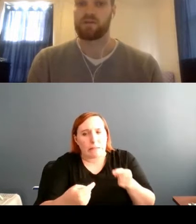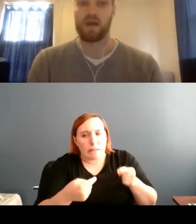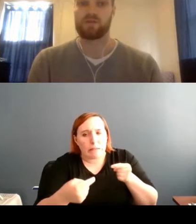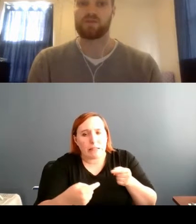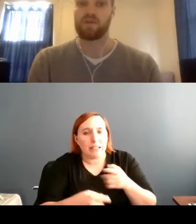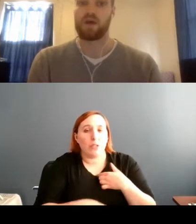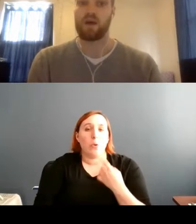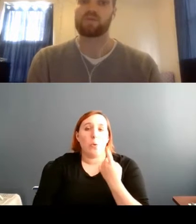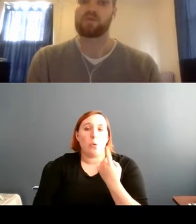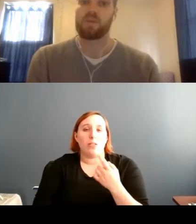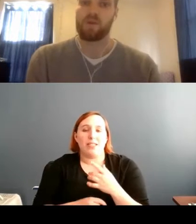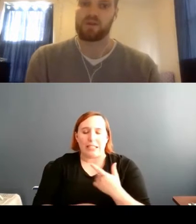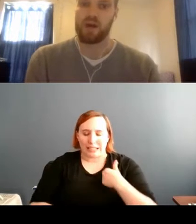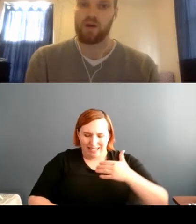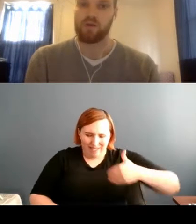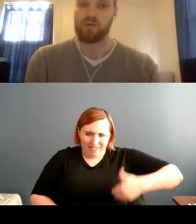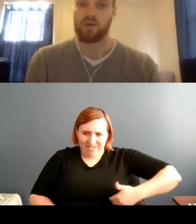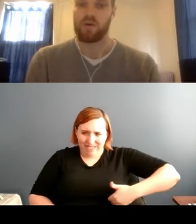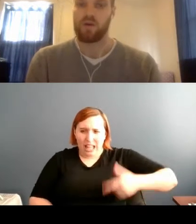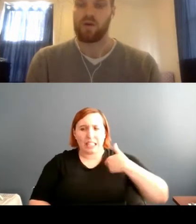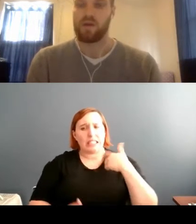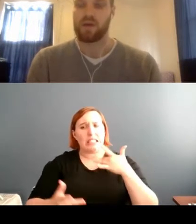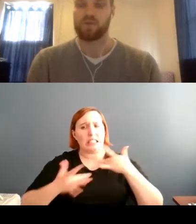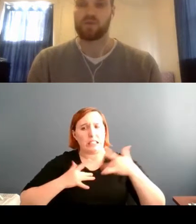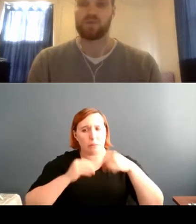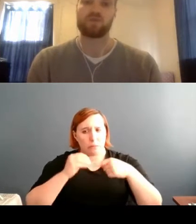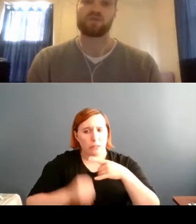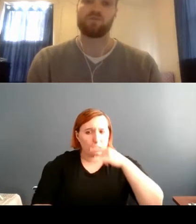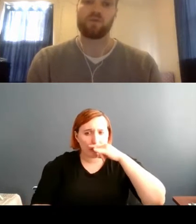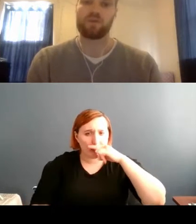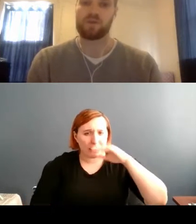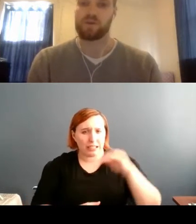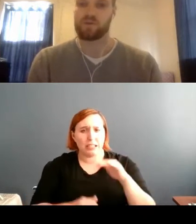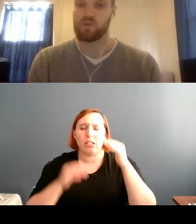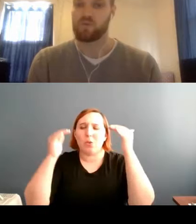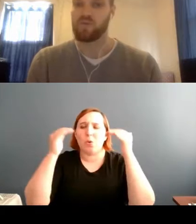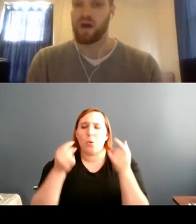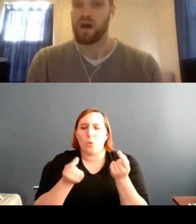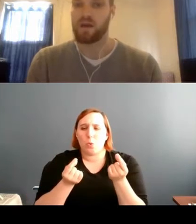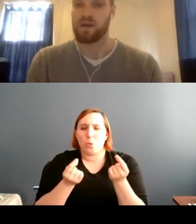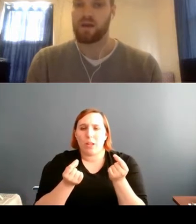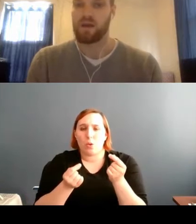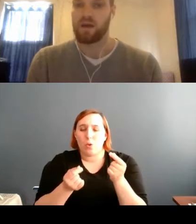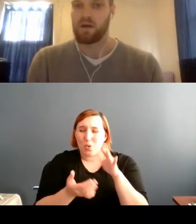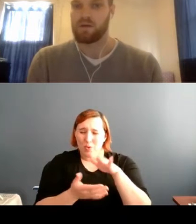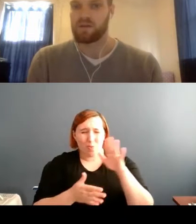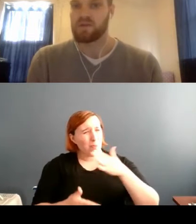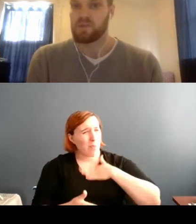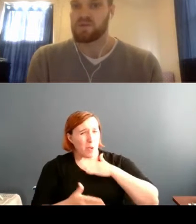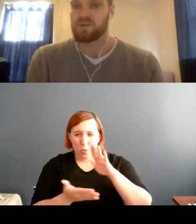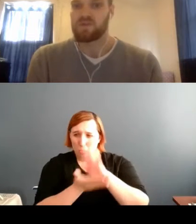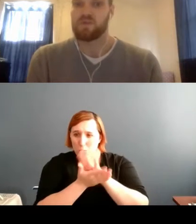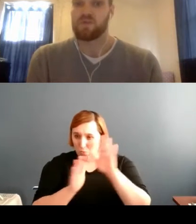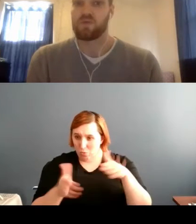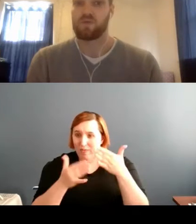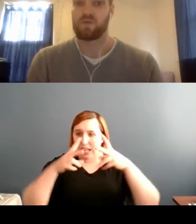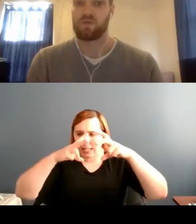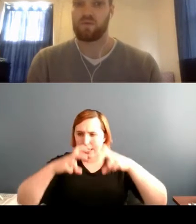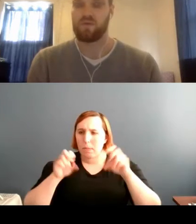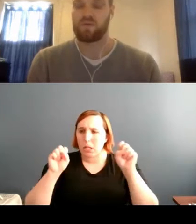is, you may ask yourself, I'm concerned about my child. The next one is to explore, does my school provide assessments